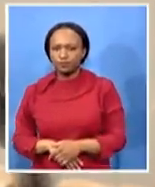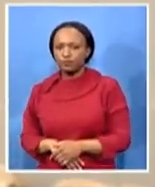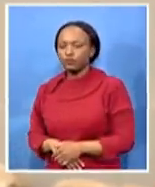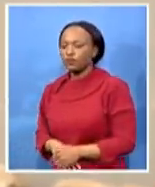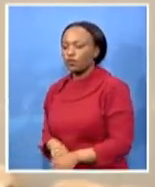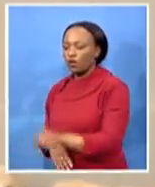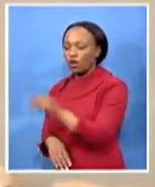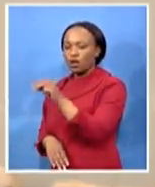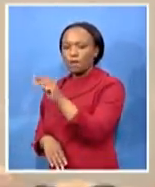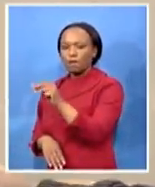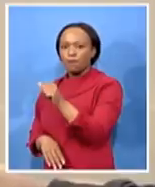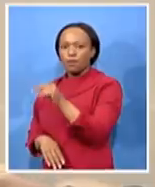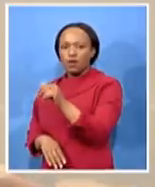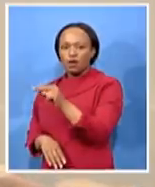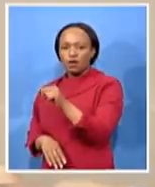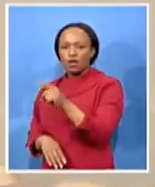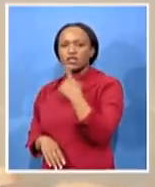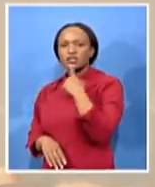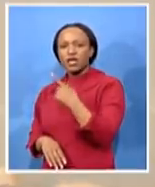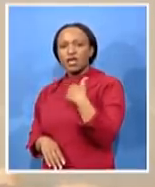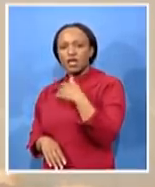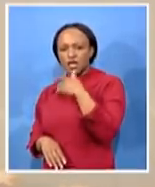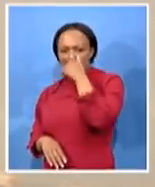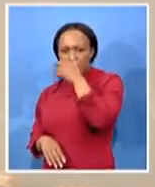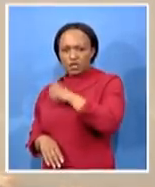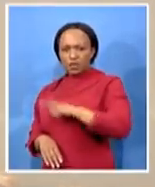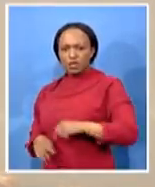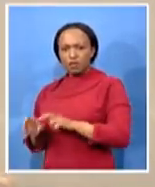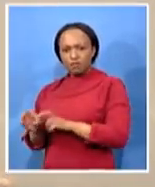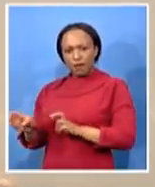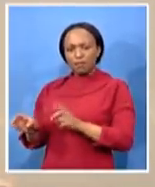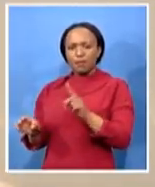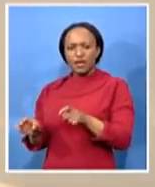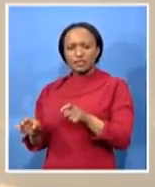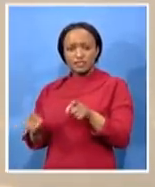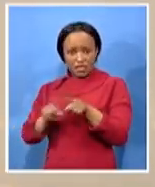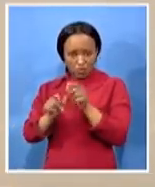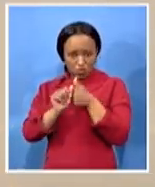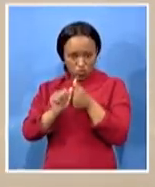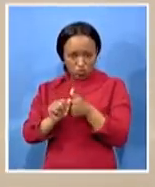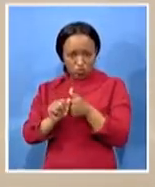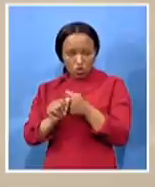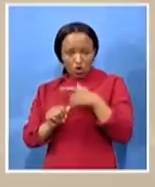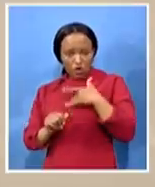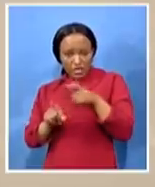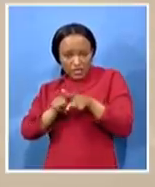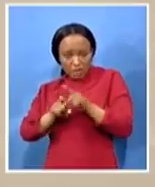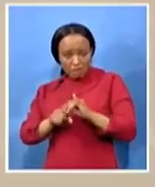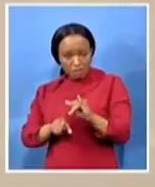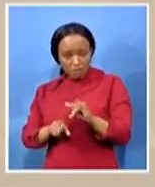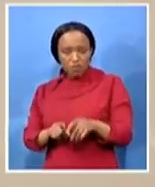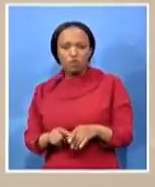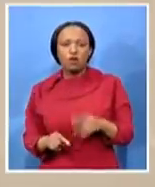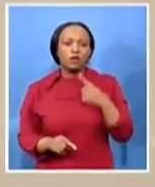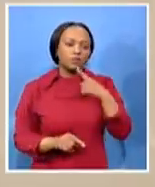sentiments? Well, in my view is that what is critical is that there is no member of the ANC who's above the